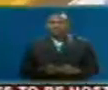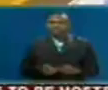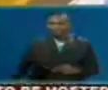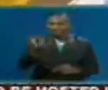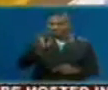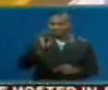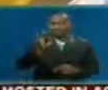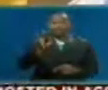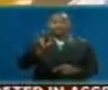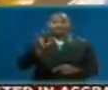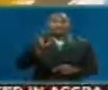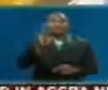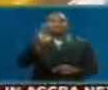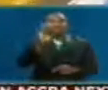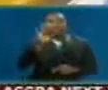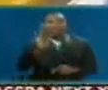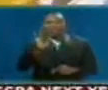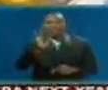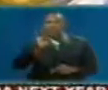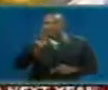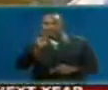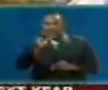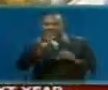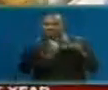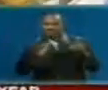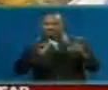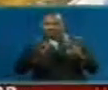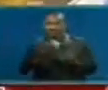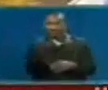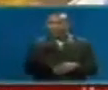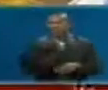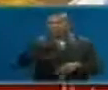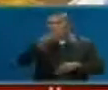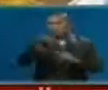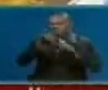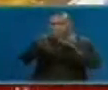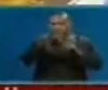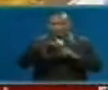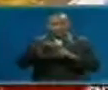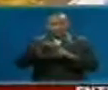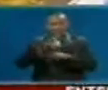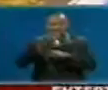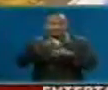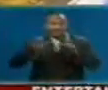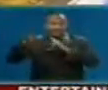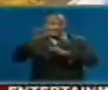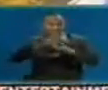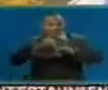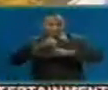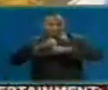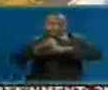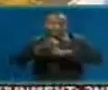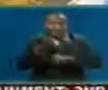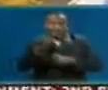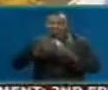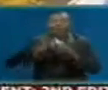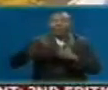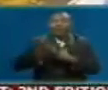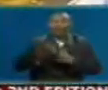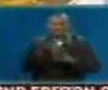In the 1970s, when Operation Feed Yourself was launched as a national agriculture policy,